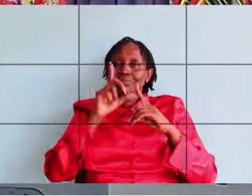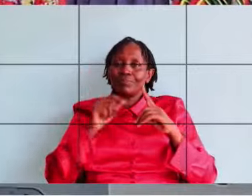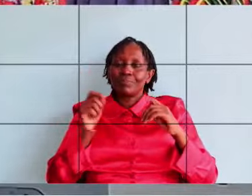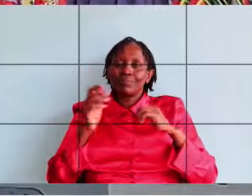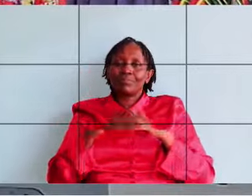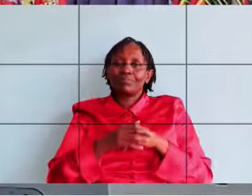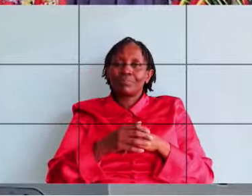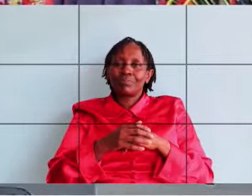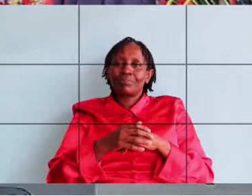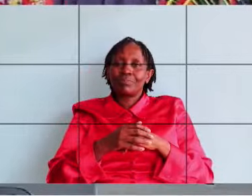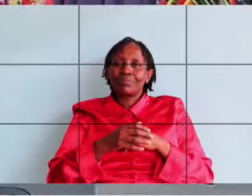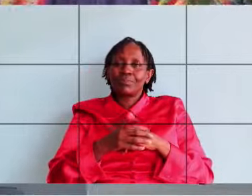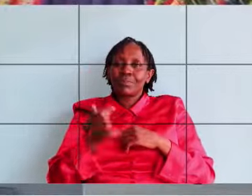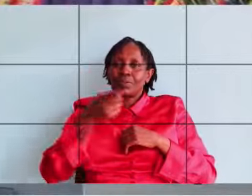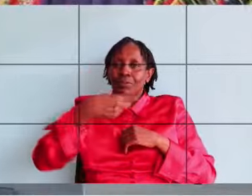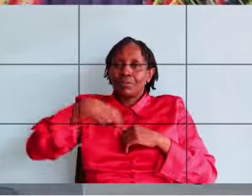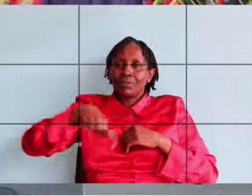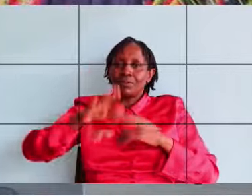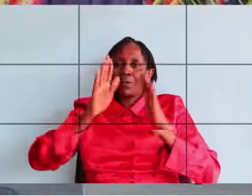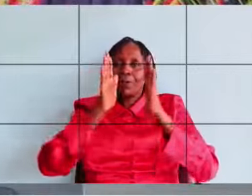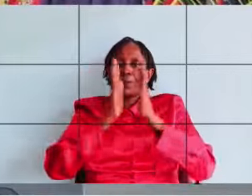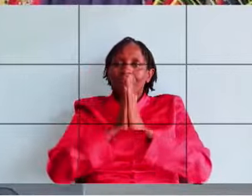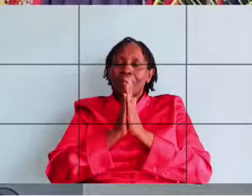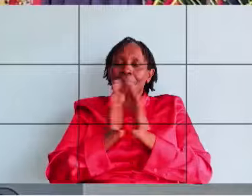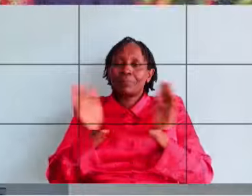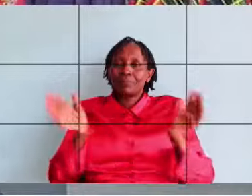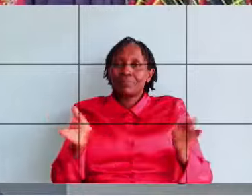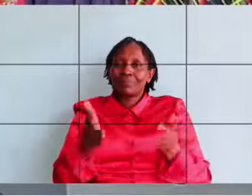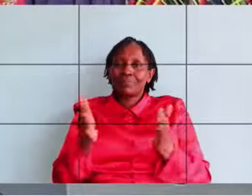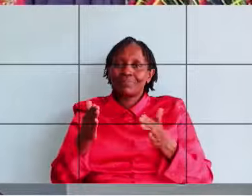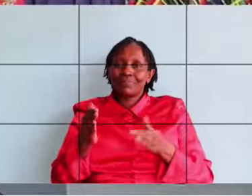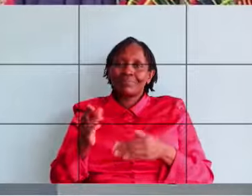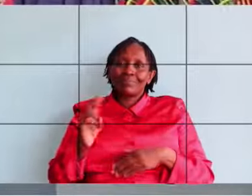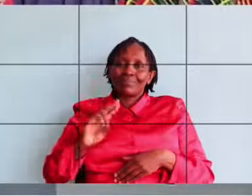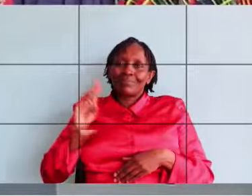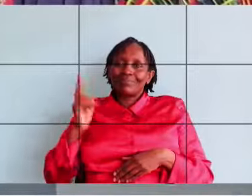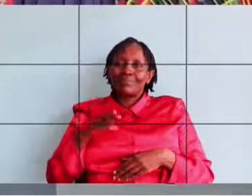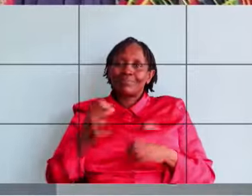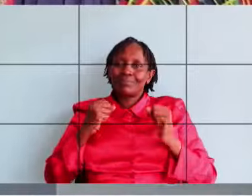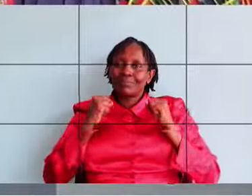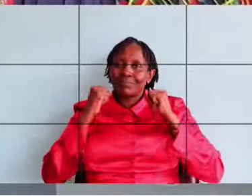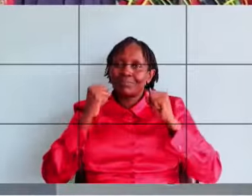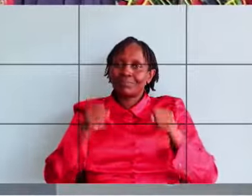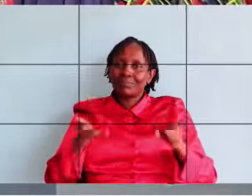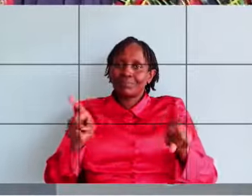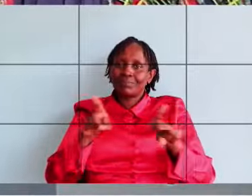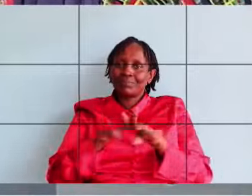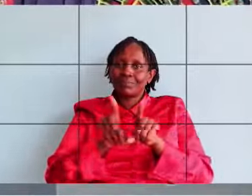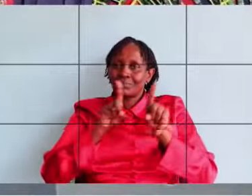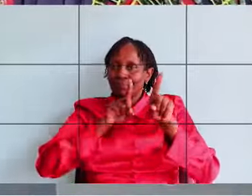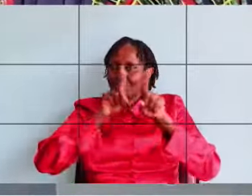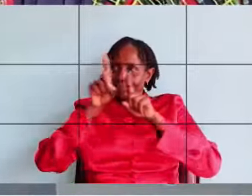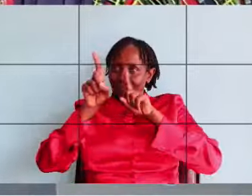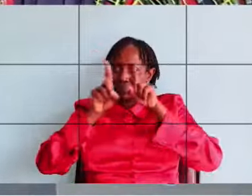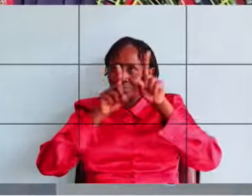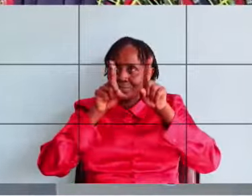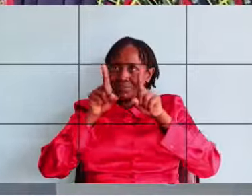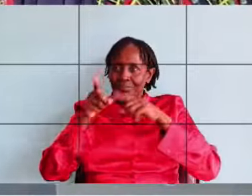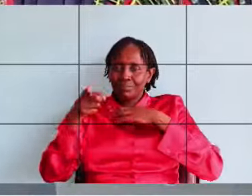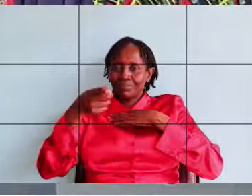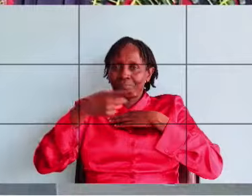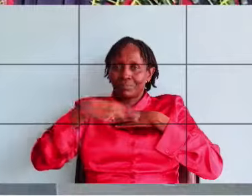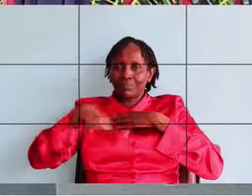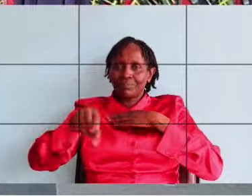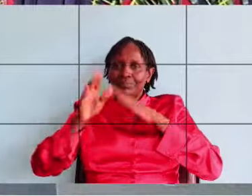Lord, we pray that you will encourage us, bolden us as we go. Lord, we commit to study and